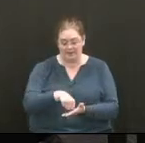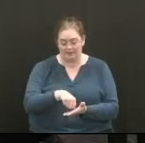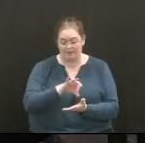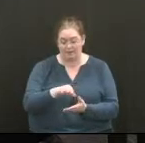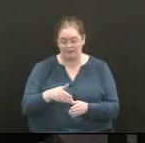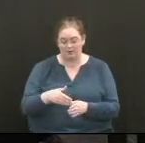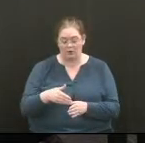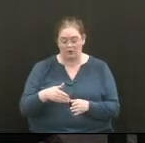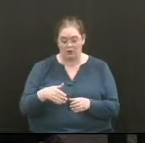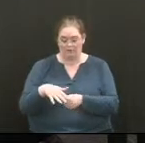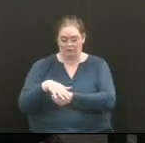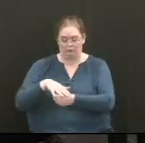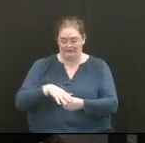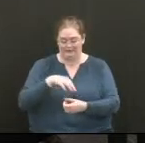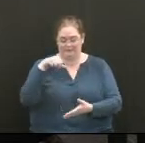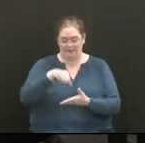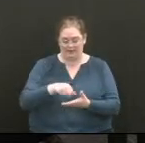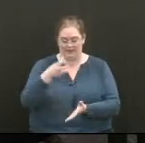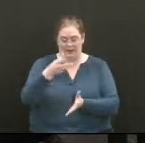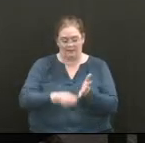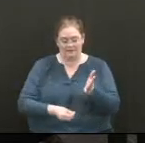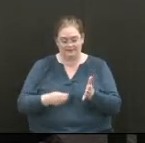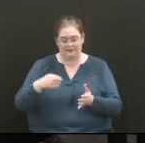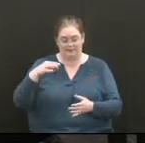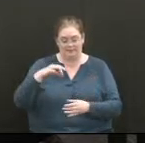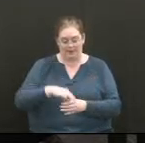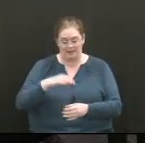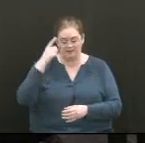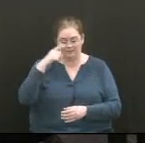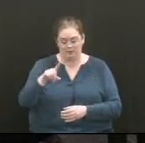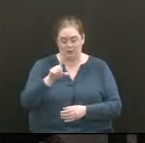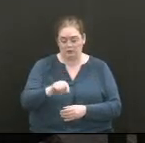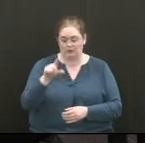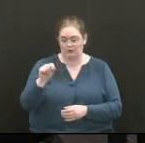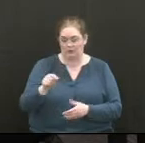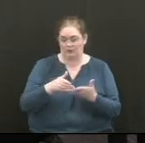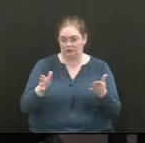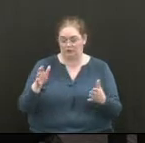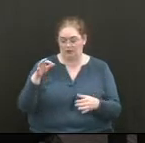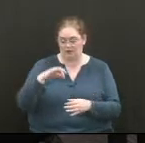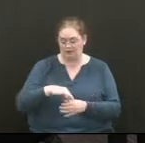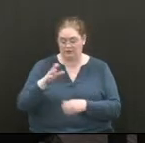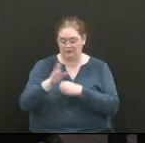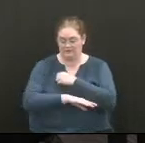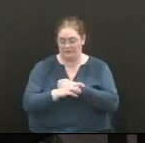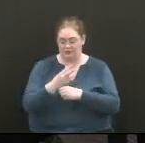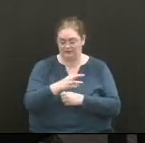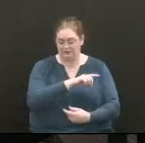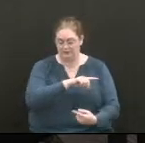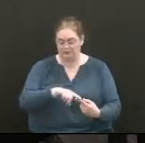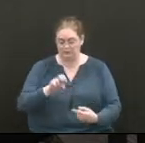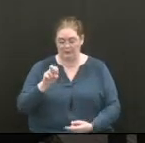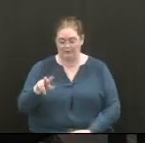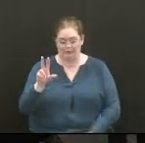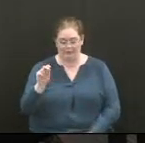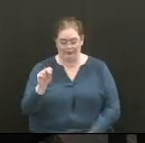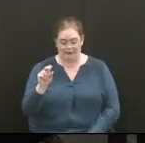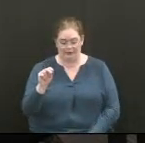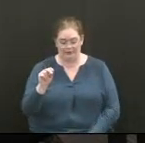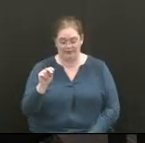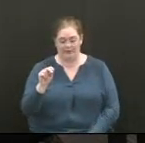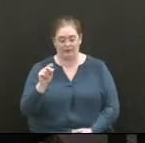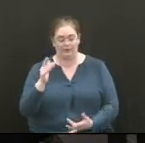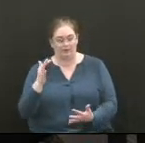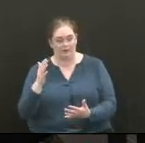of precinct, mail-in, and absentee ballots for the 2020 general election, September 16th through November 30th, subject to